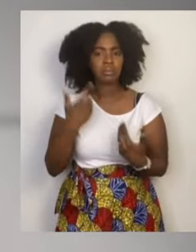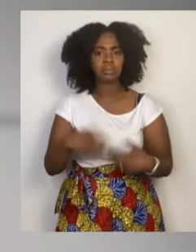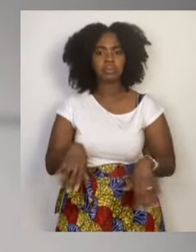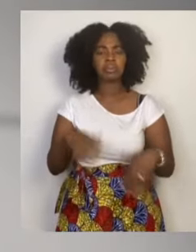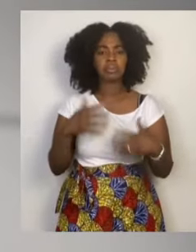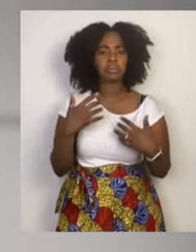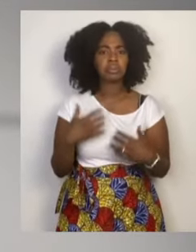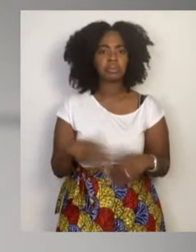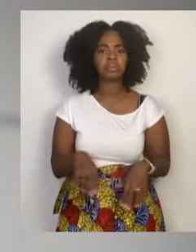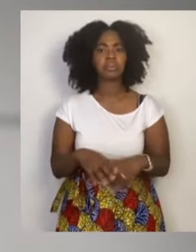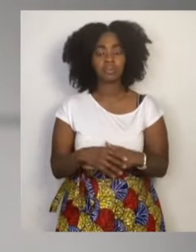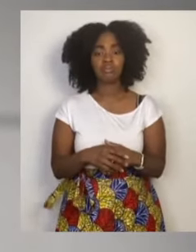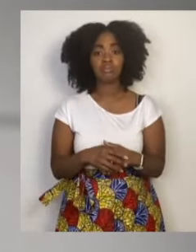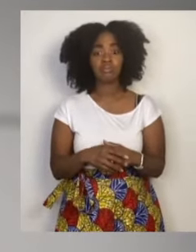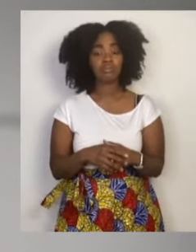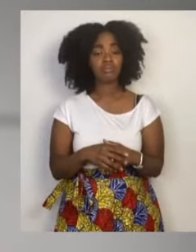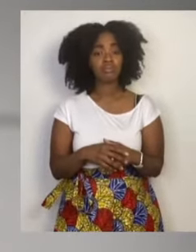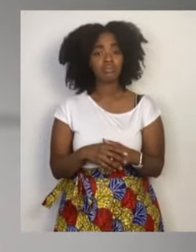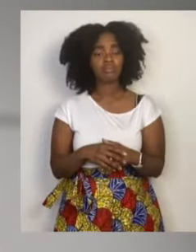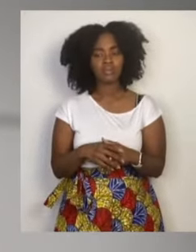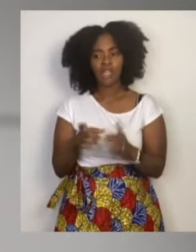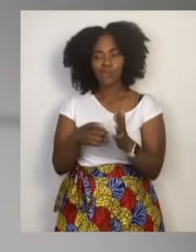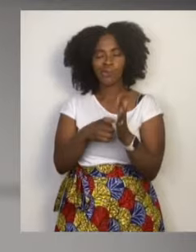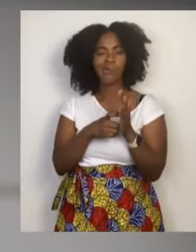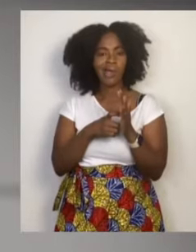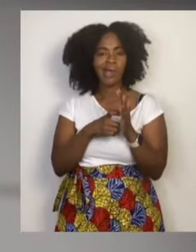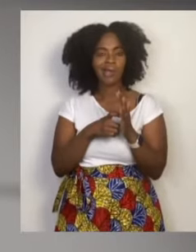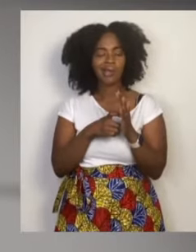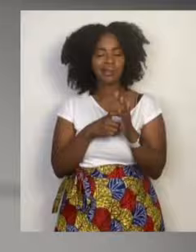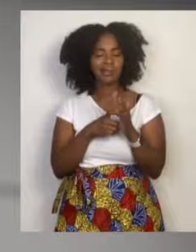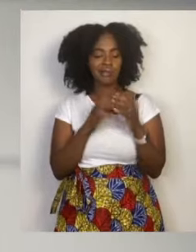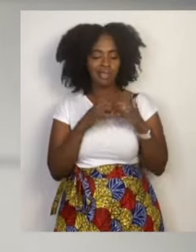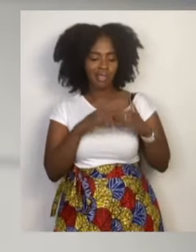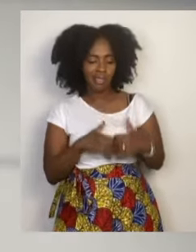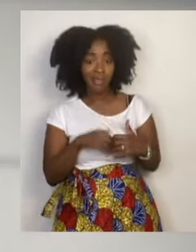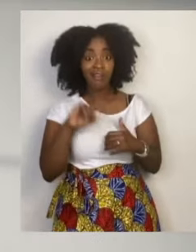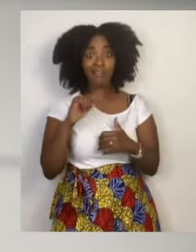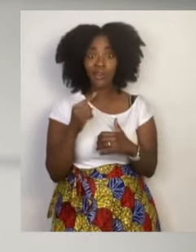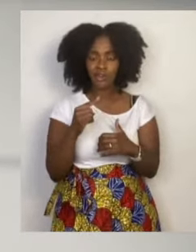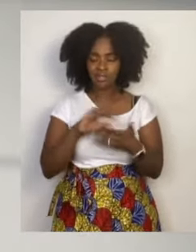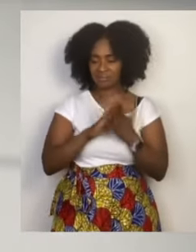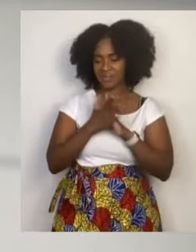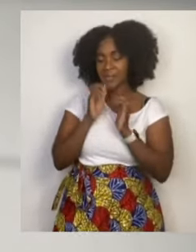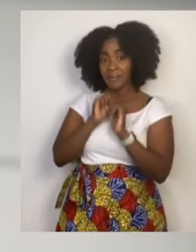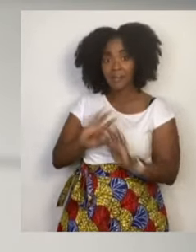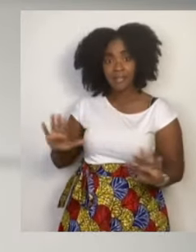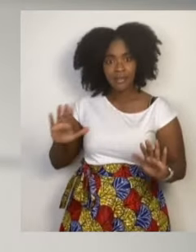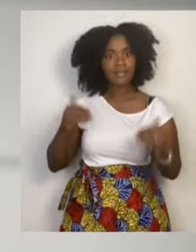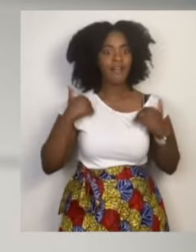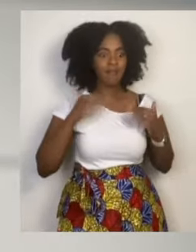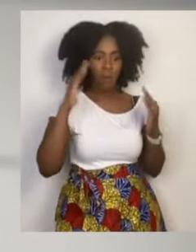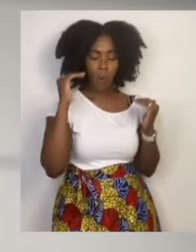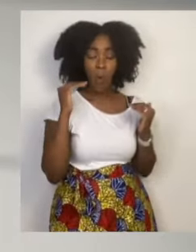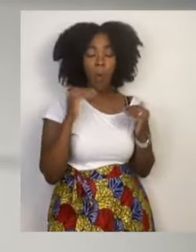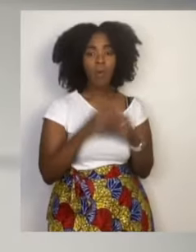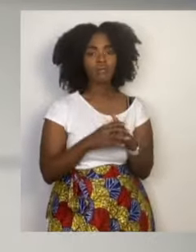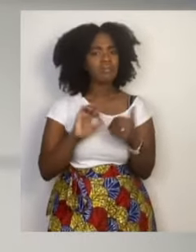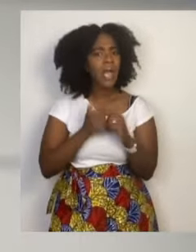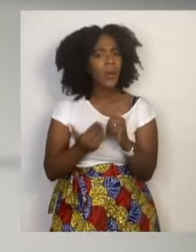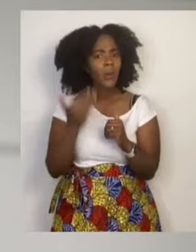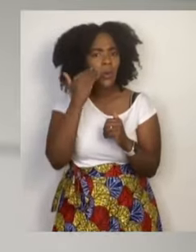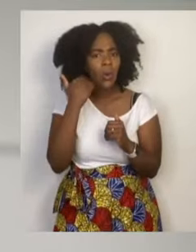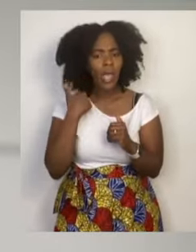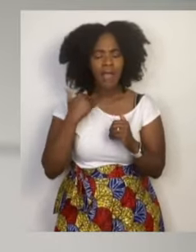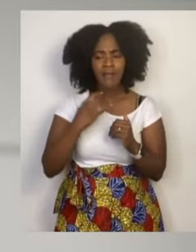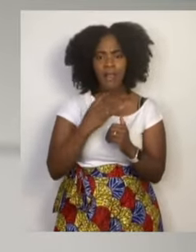It took being broken first in order to be blessed. There is hope. In order to know that there is light, you have to experience the